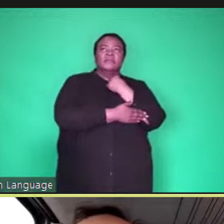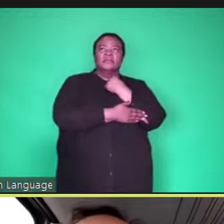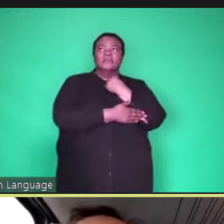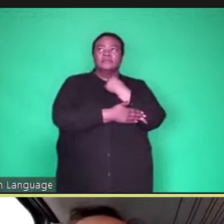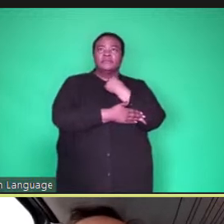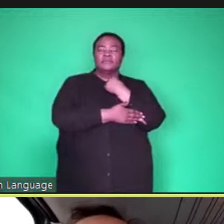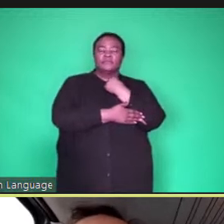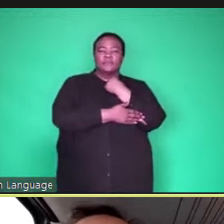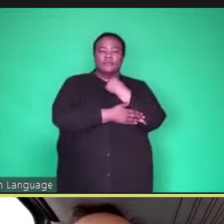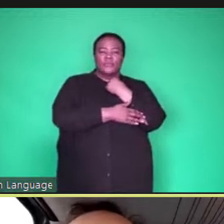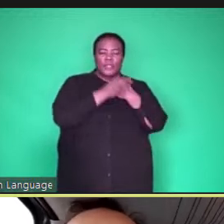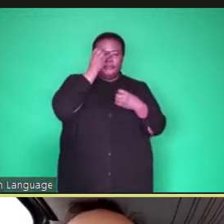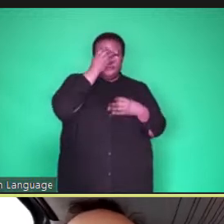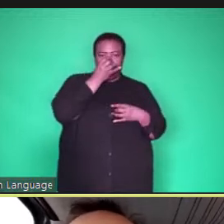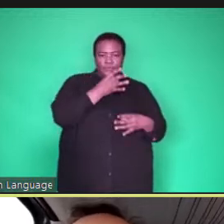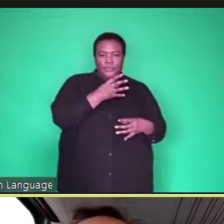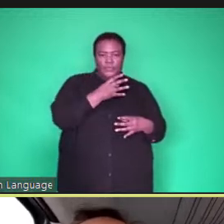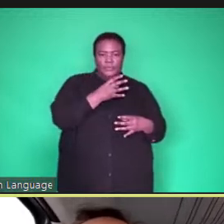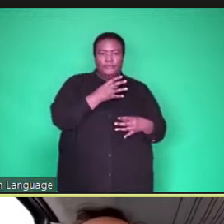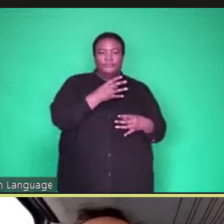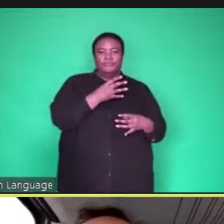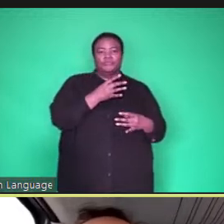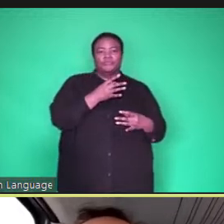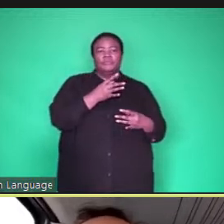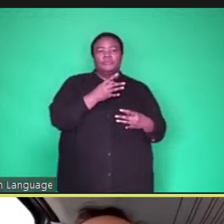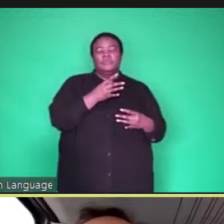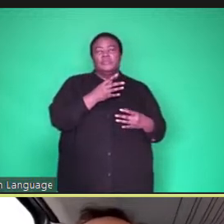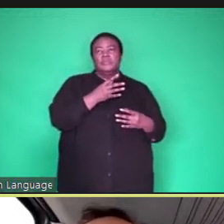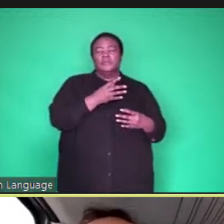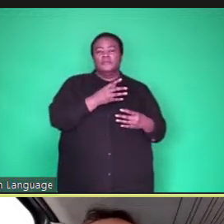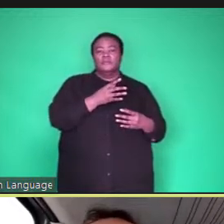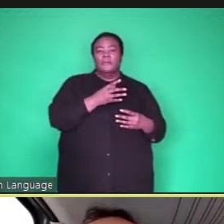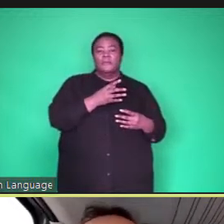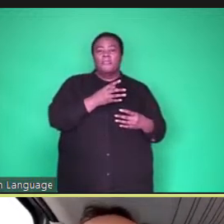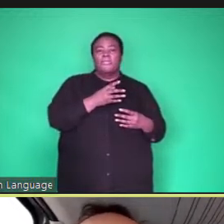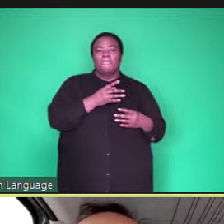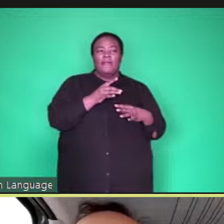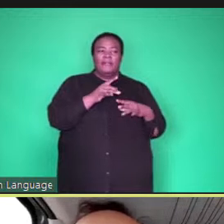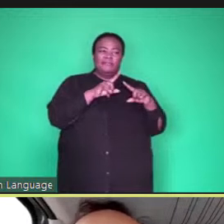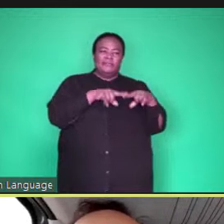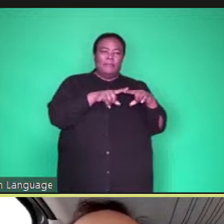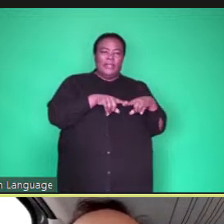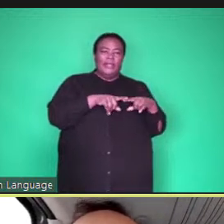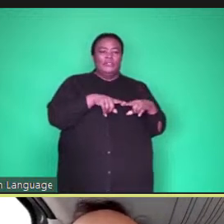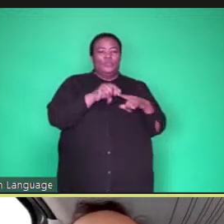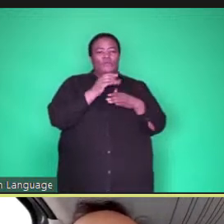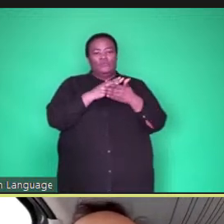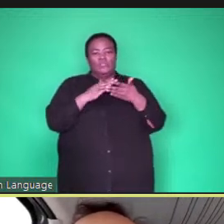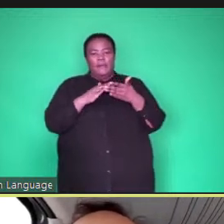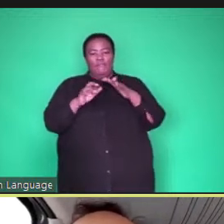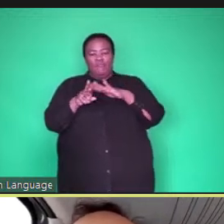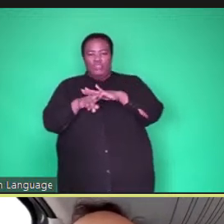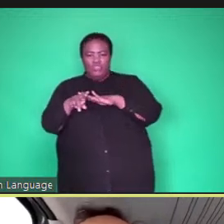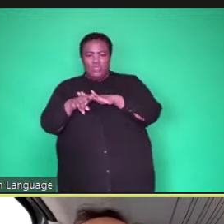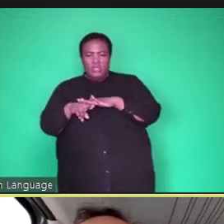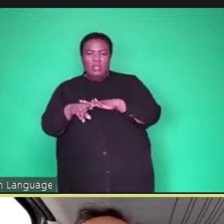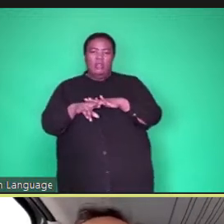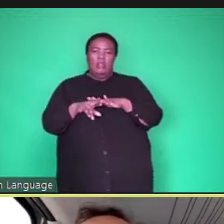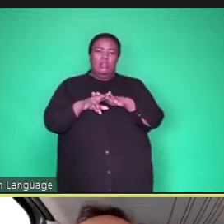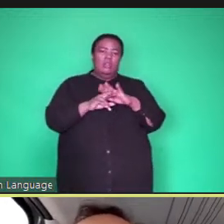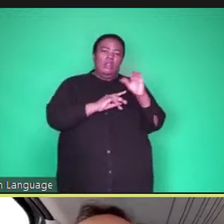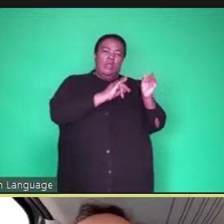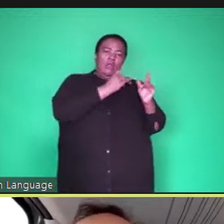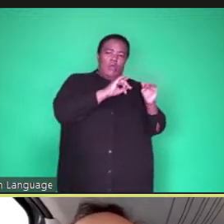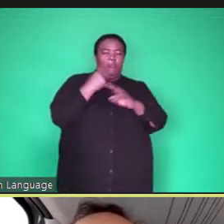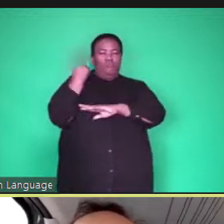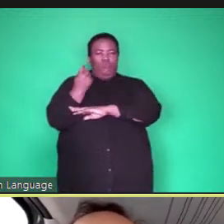the data are partly imputed based on sub-regional proportions of urban and rural, and